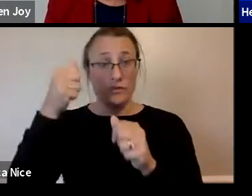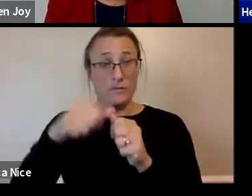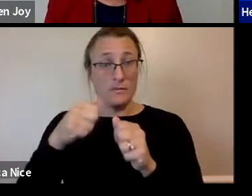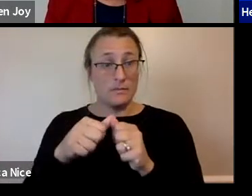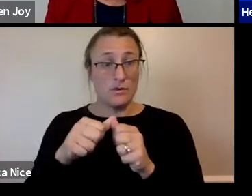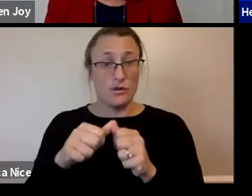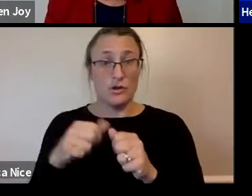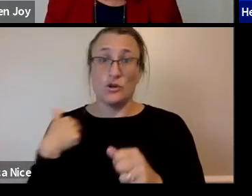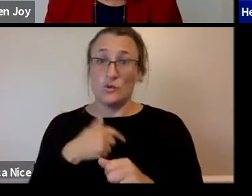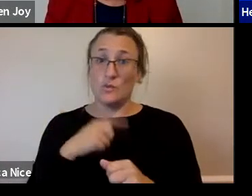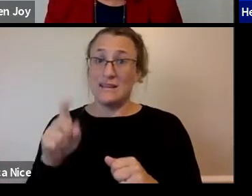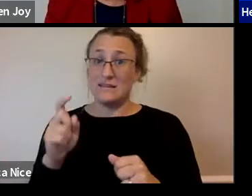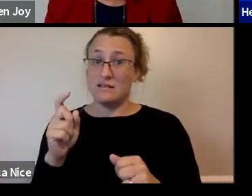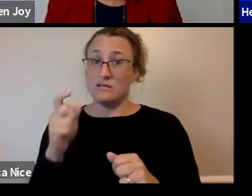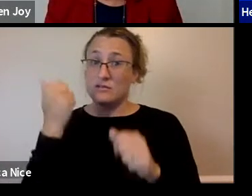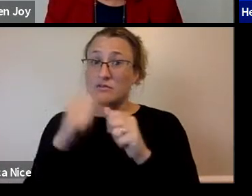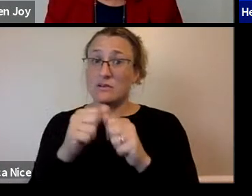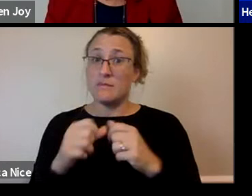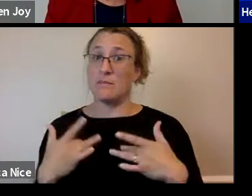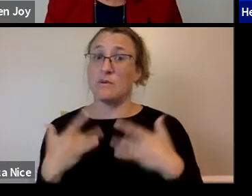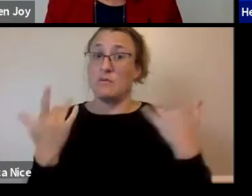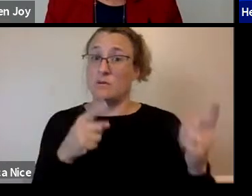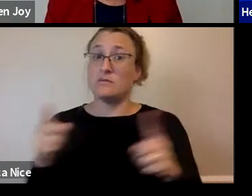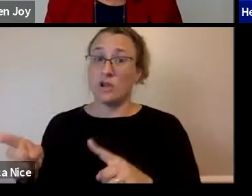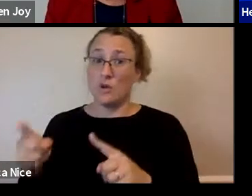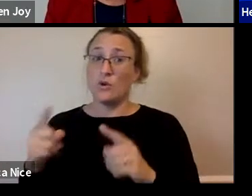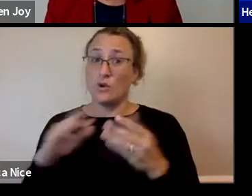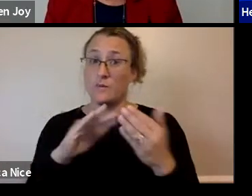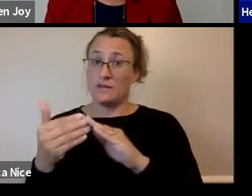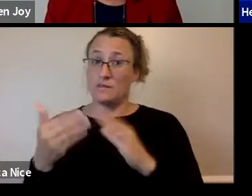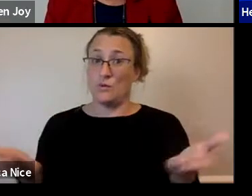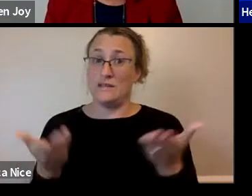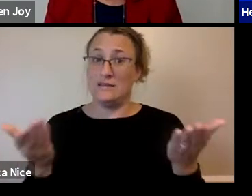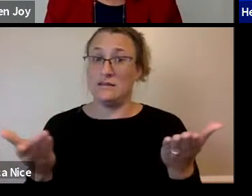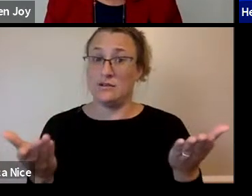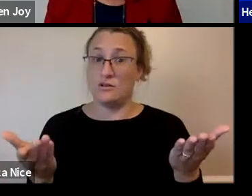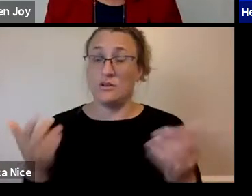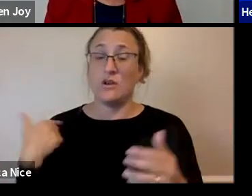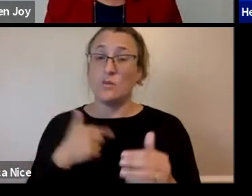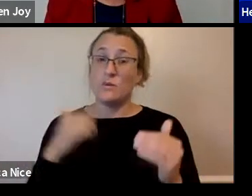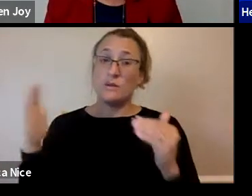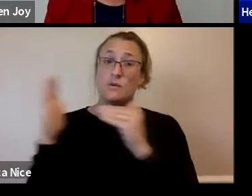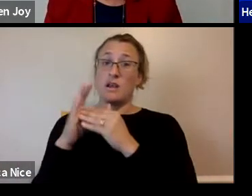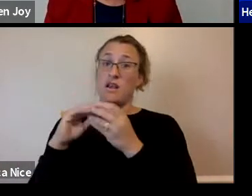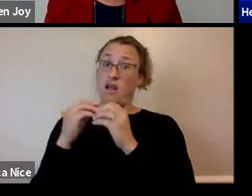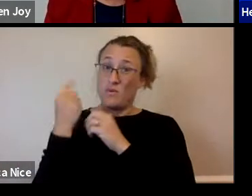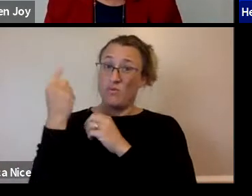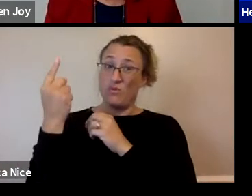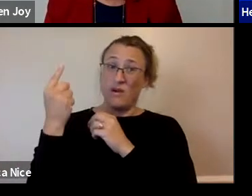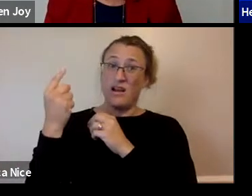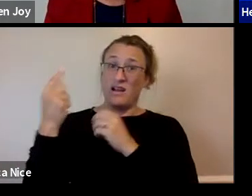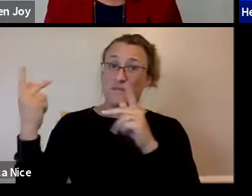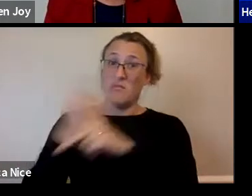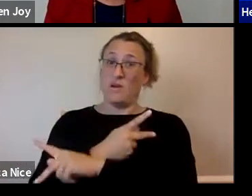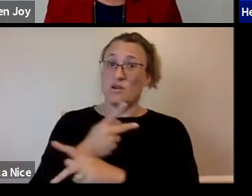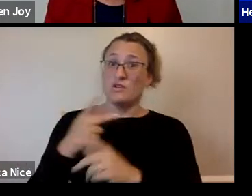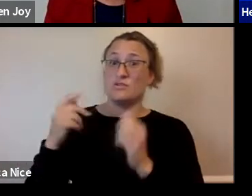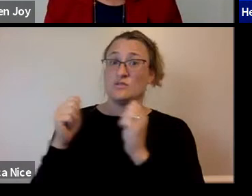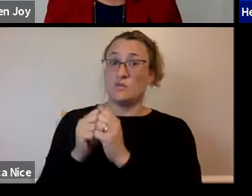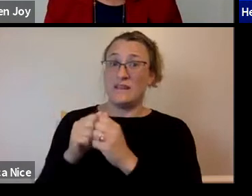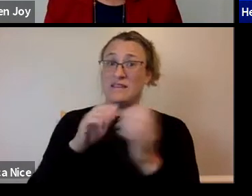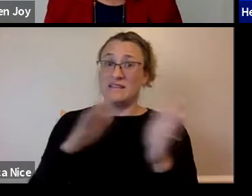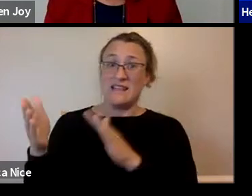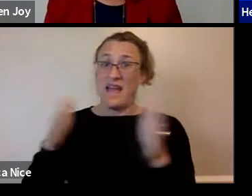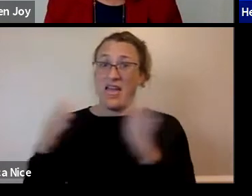the state of affairs of this community. We were number one with COVID, as some other speakers have said, with deaths for